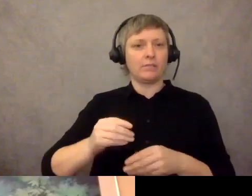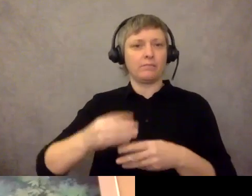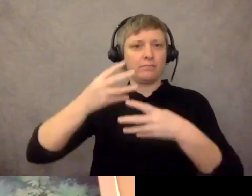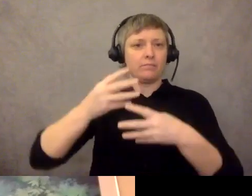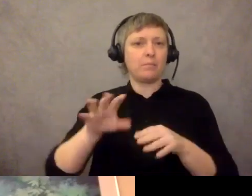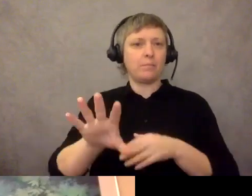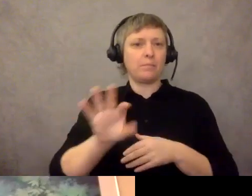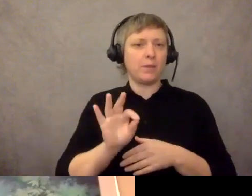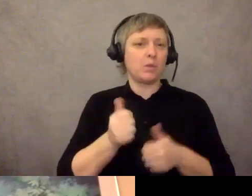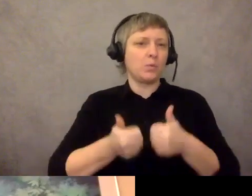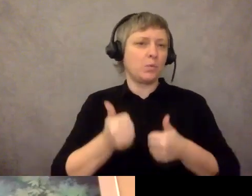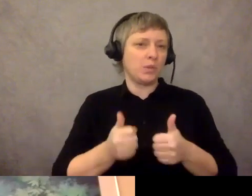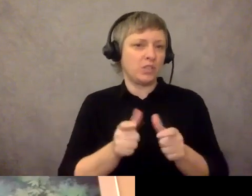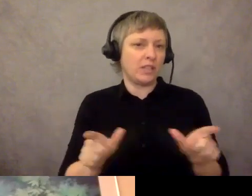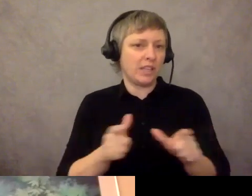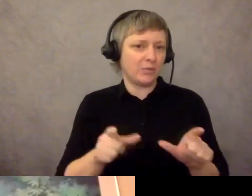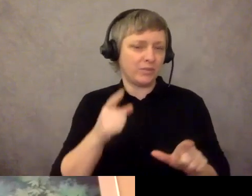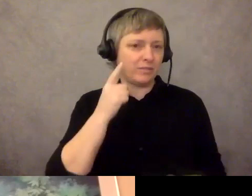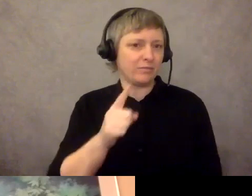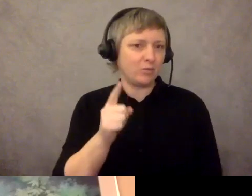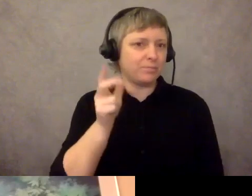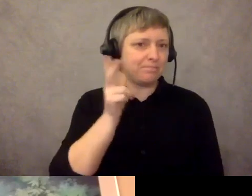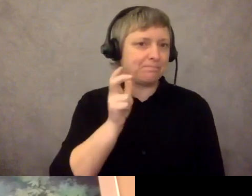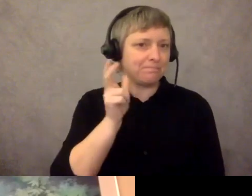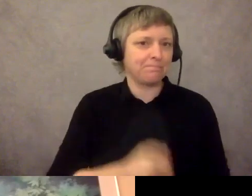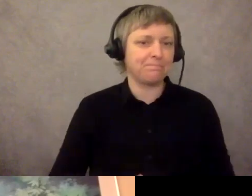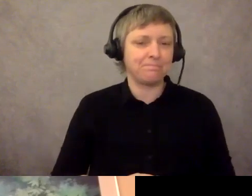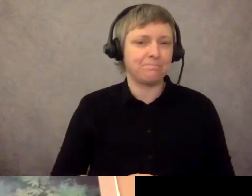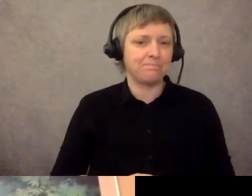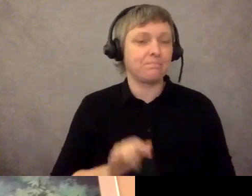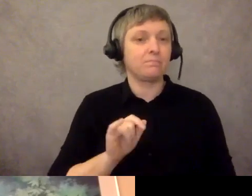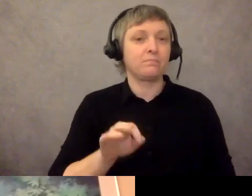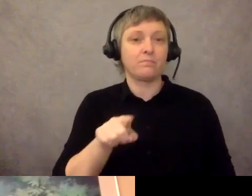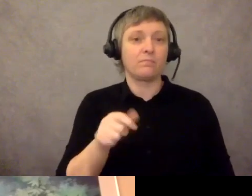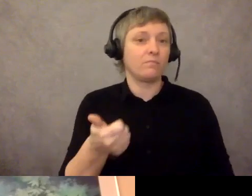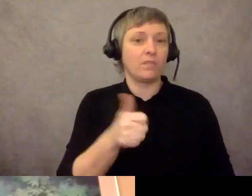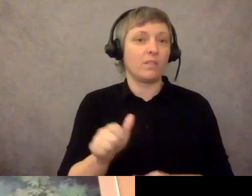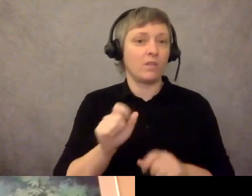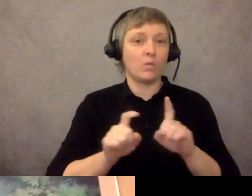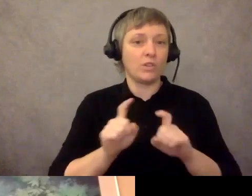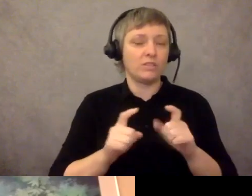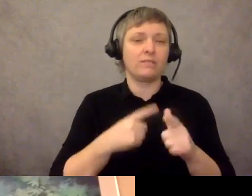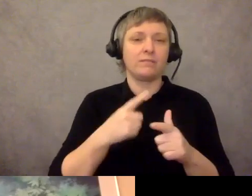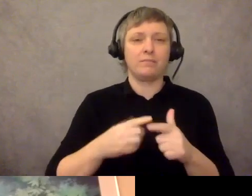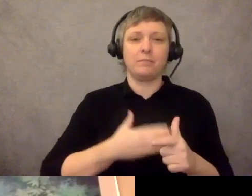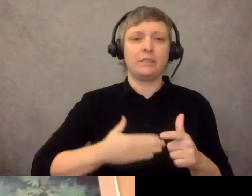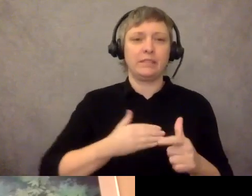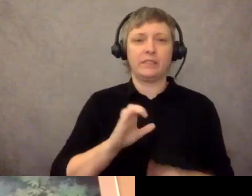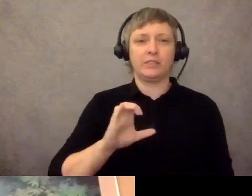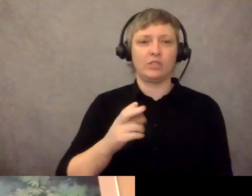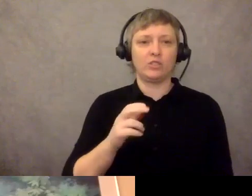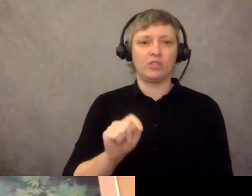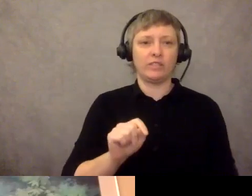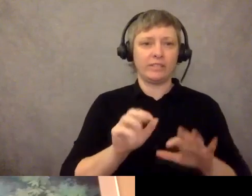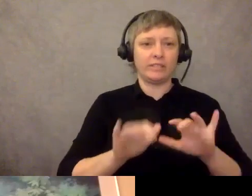if you prefer Spanish, select Spanish. If you have any questions, please send us a message in the chat or raise your virtual hand and then we can help